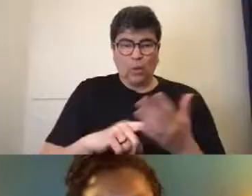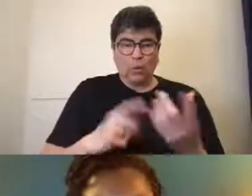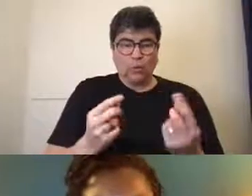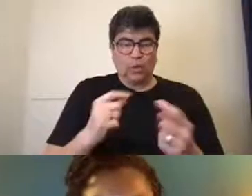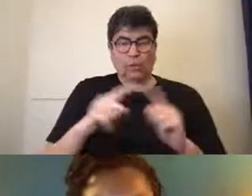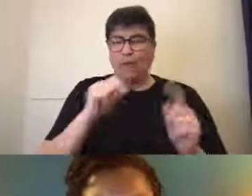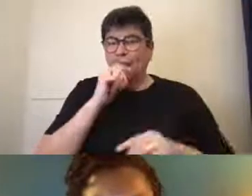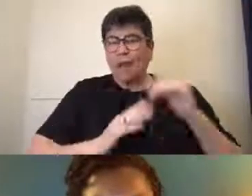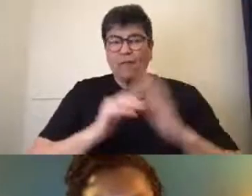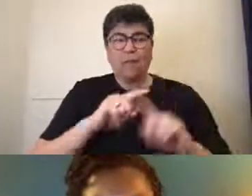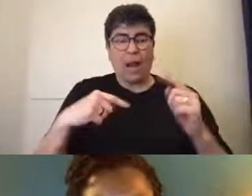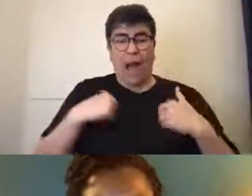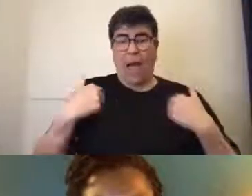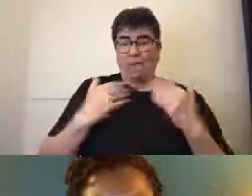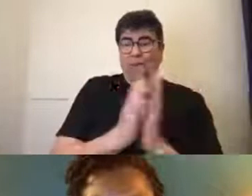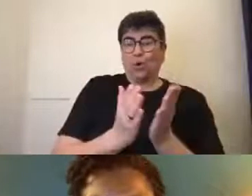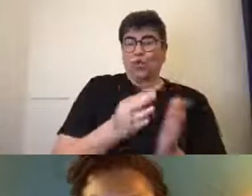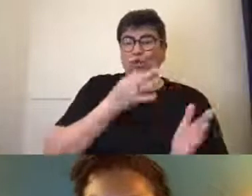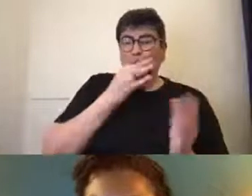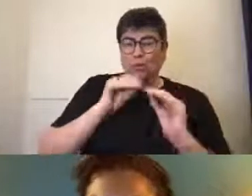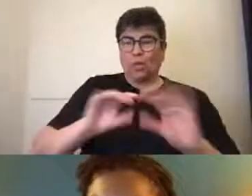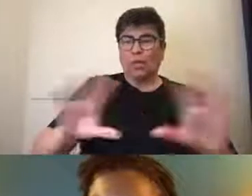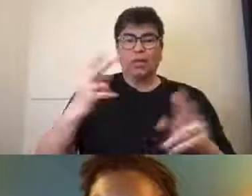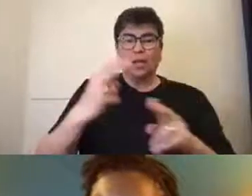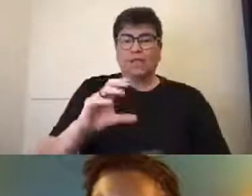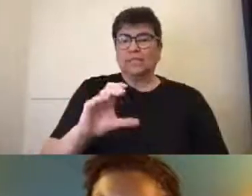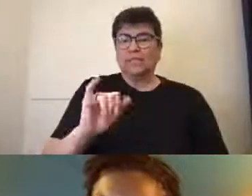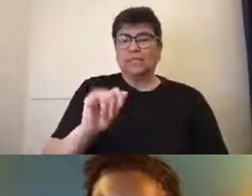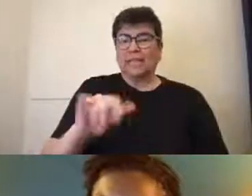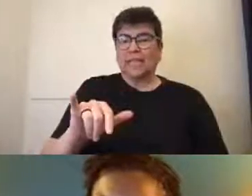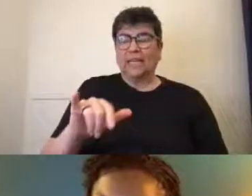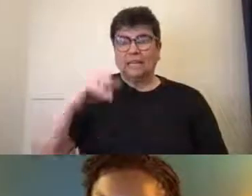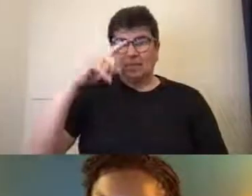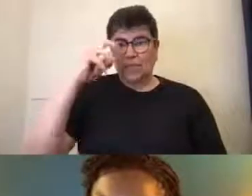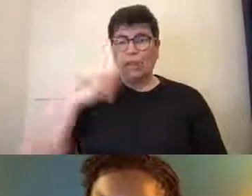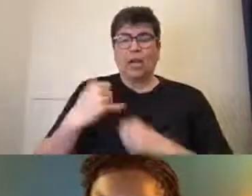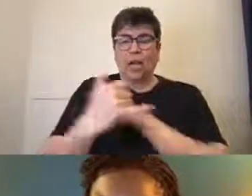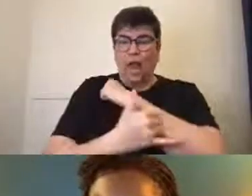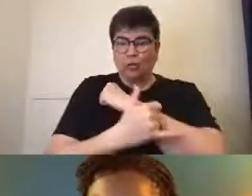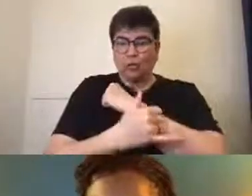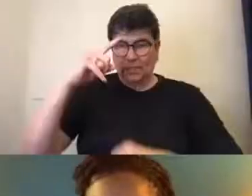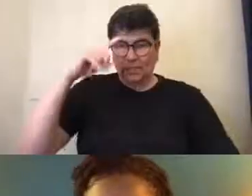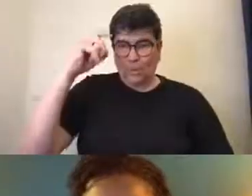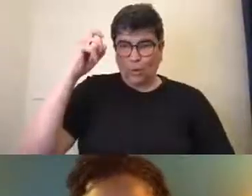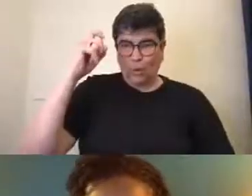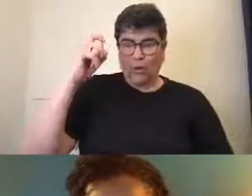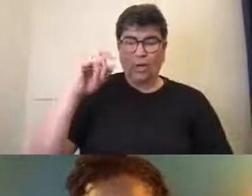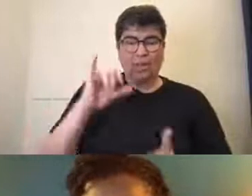doing it. But I have this book coming out called "City Summer, Country Summer," and it is.